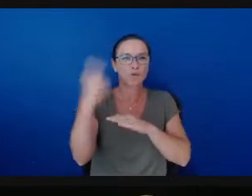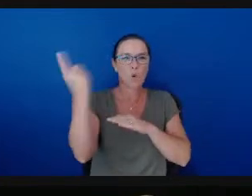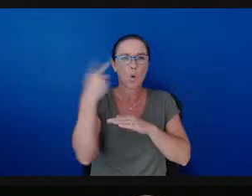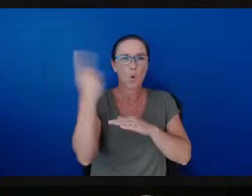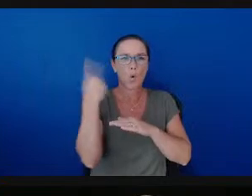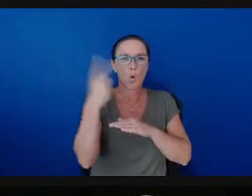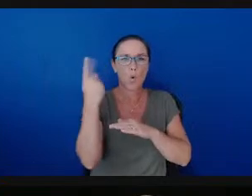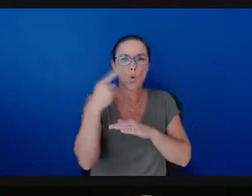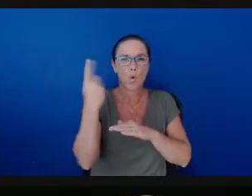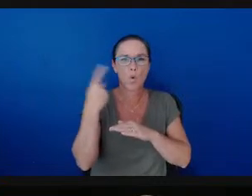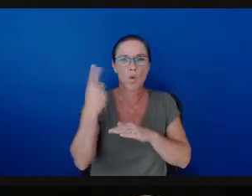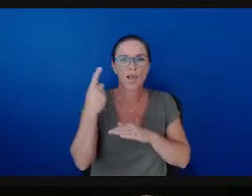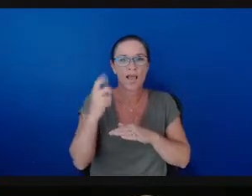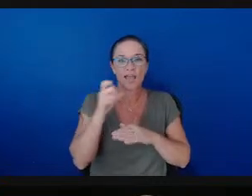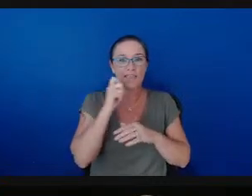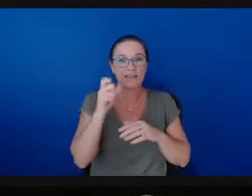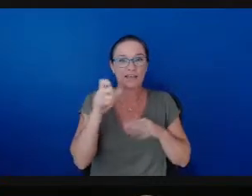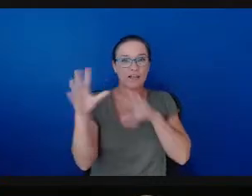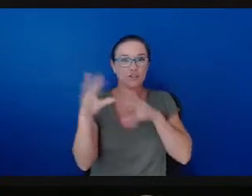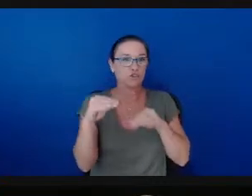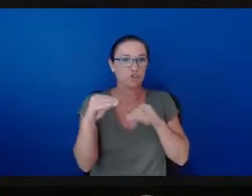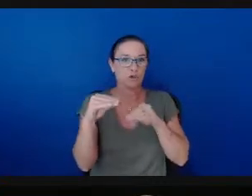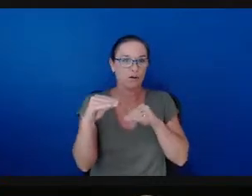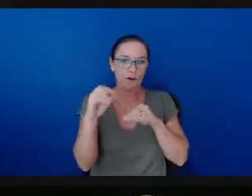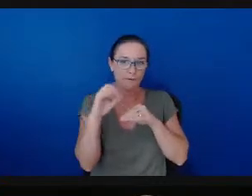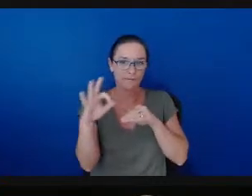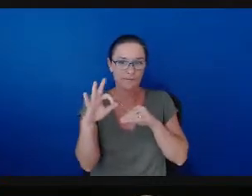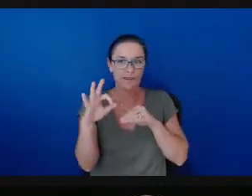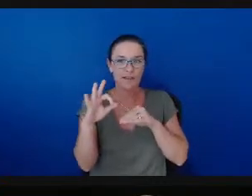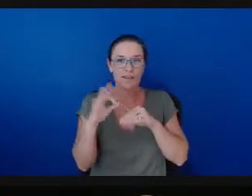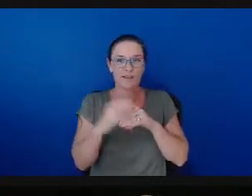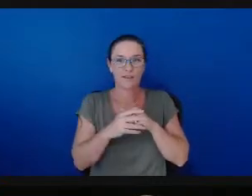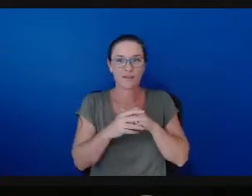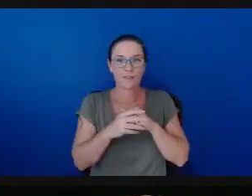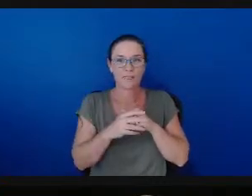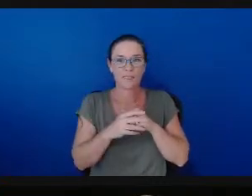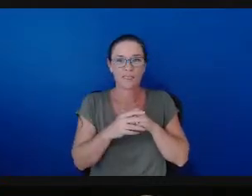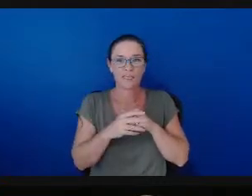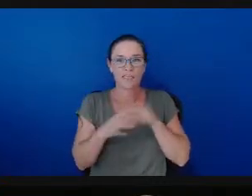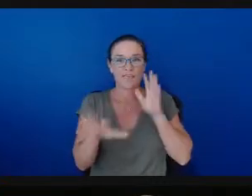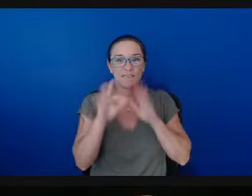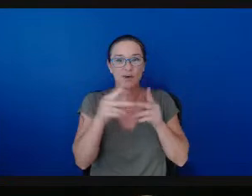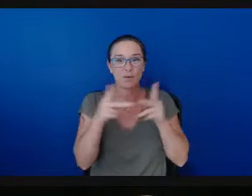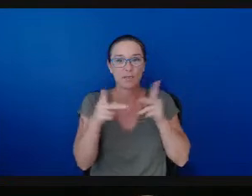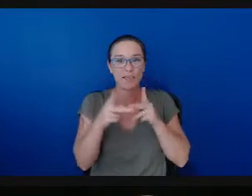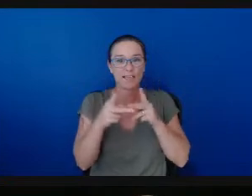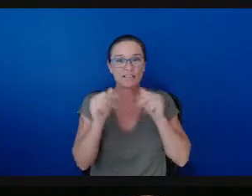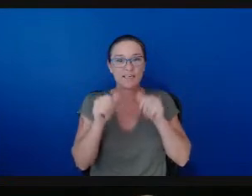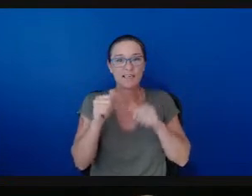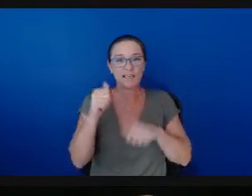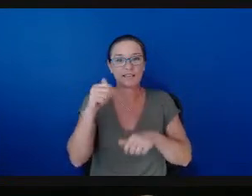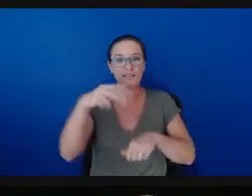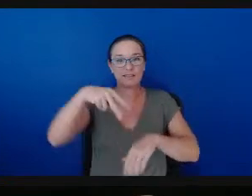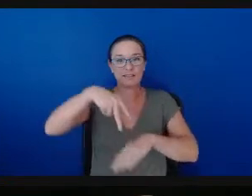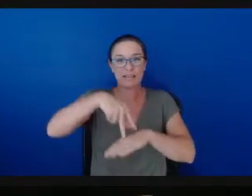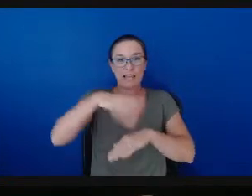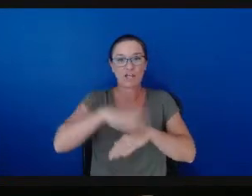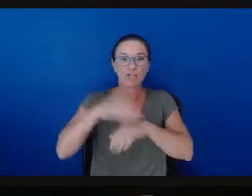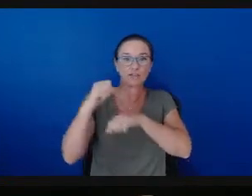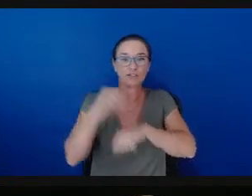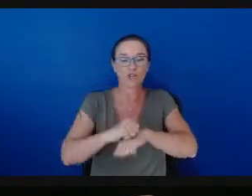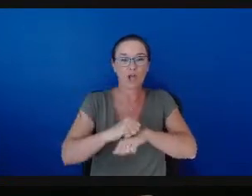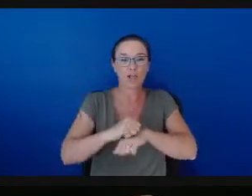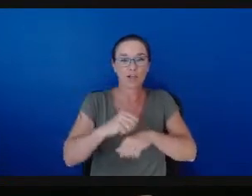didn't turn it off. They're waiting to just load up and get out of there. The geologist has found a spot where he can stand on solid ground, but